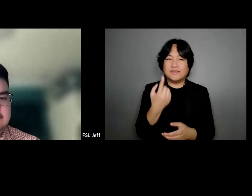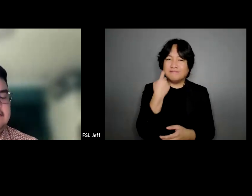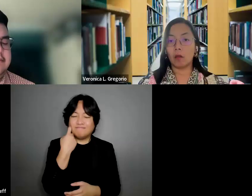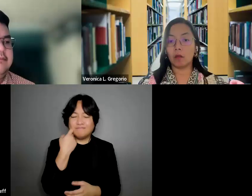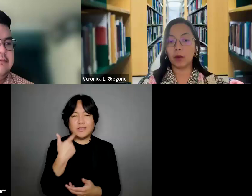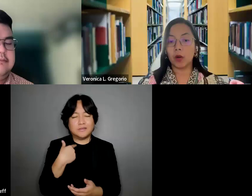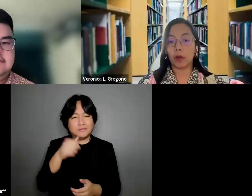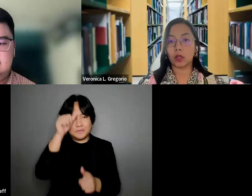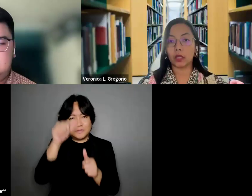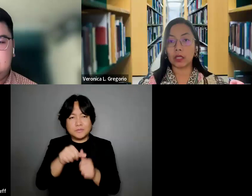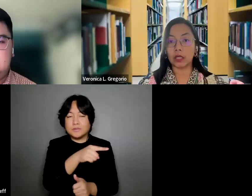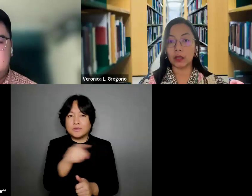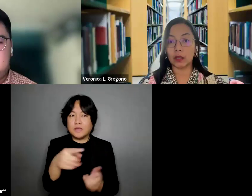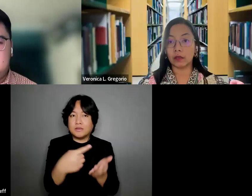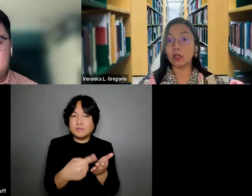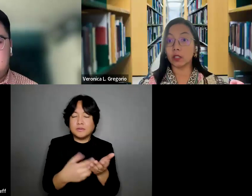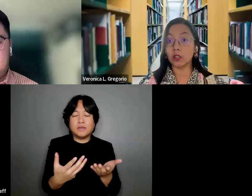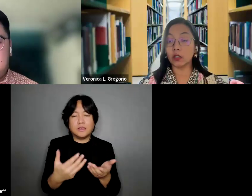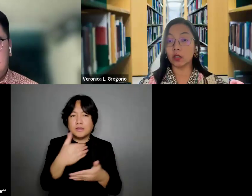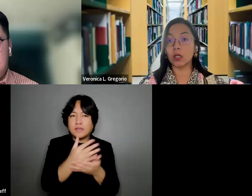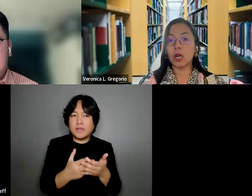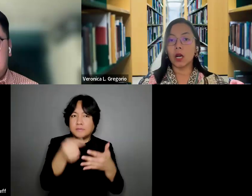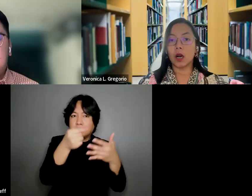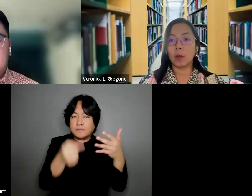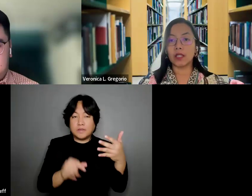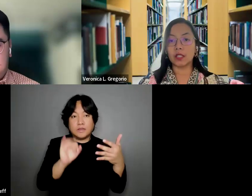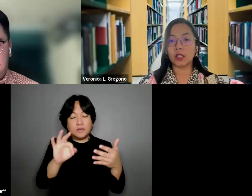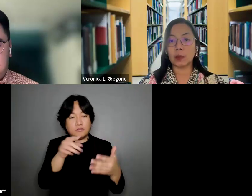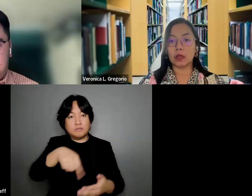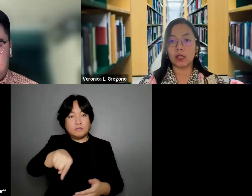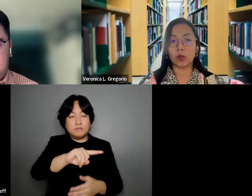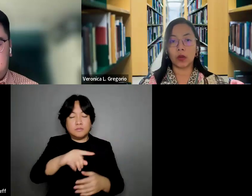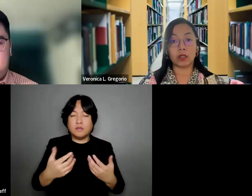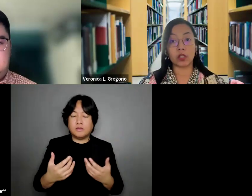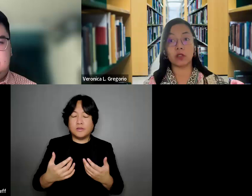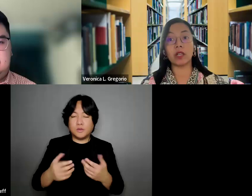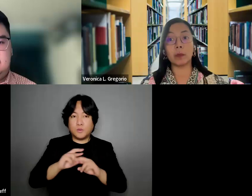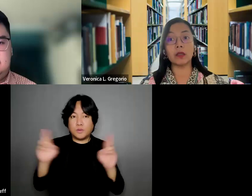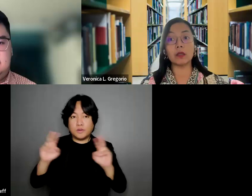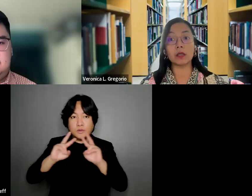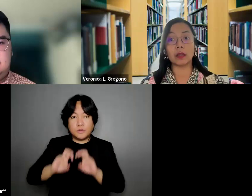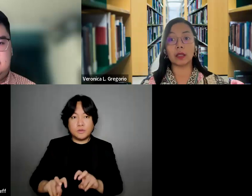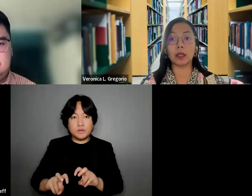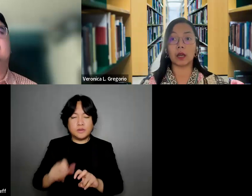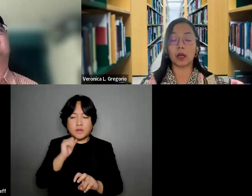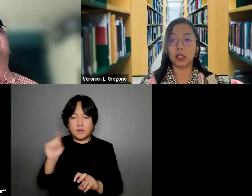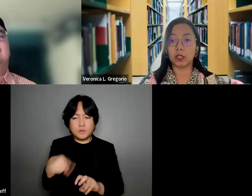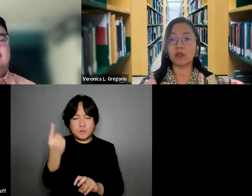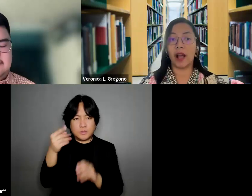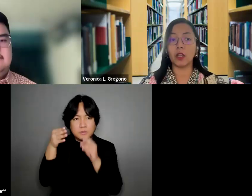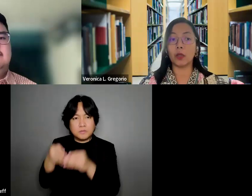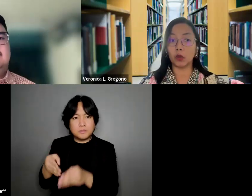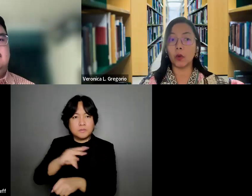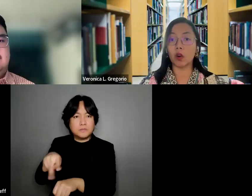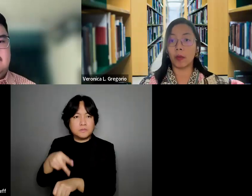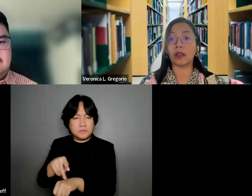points. When conducting research, no, it's not just about us doing research in Philippines. I think